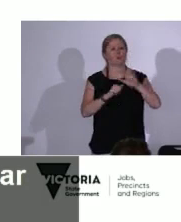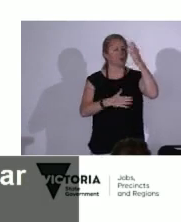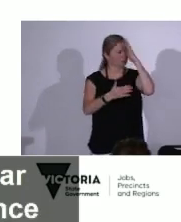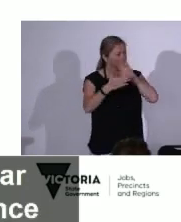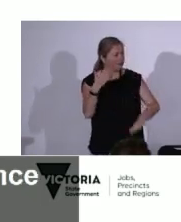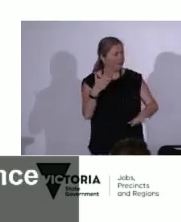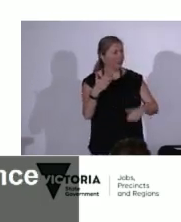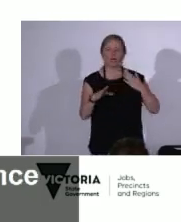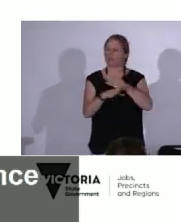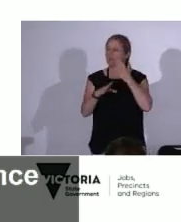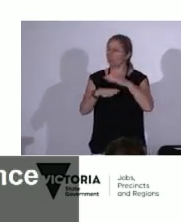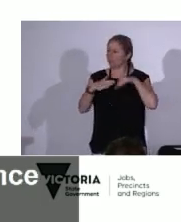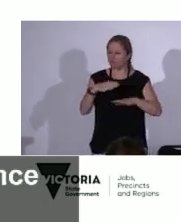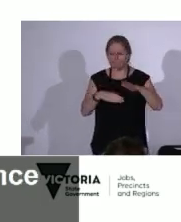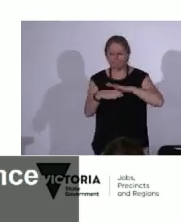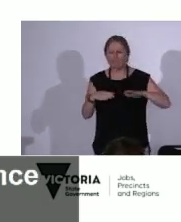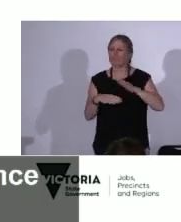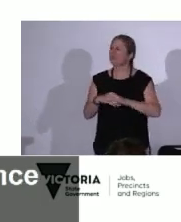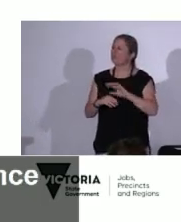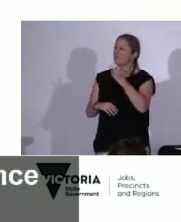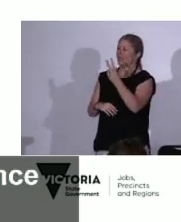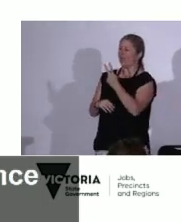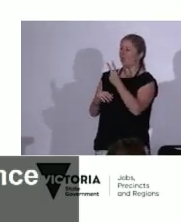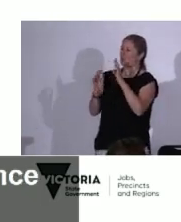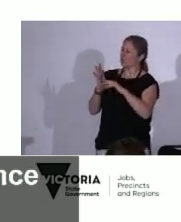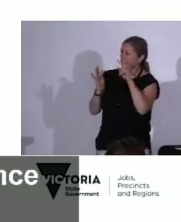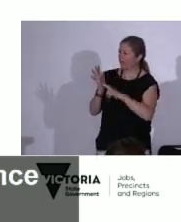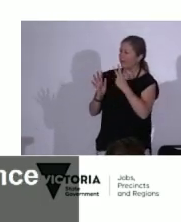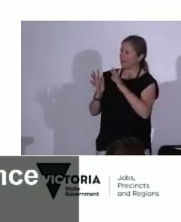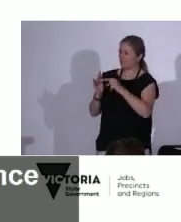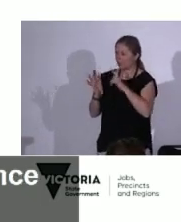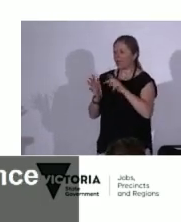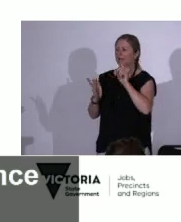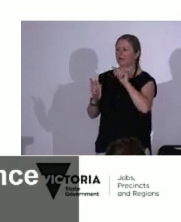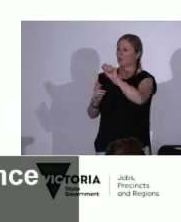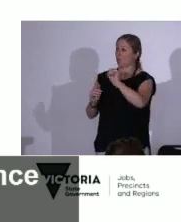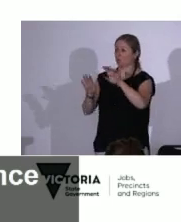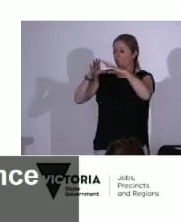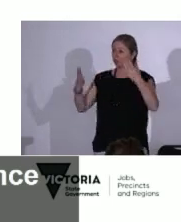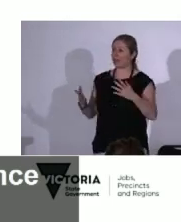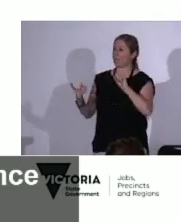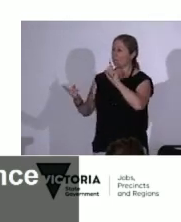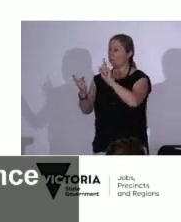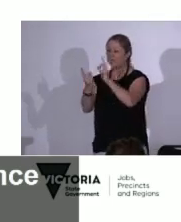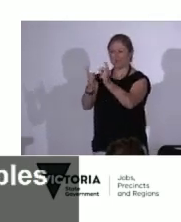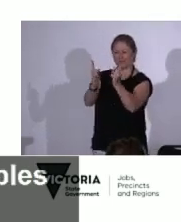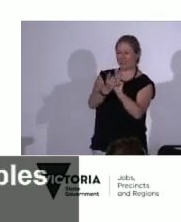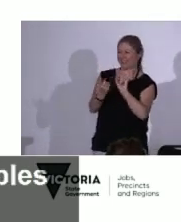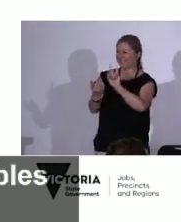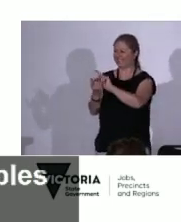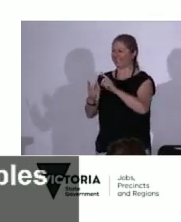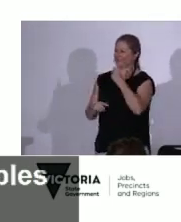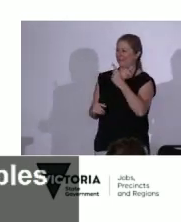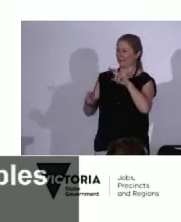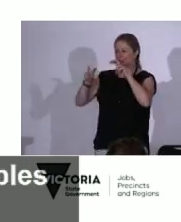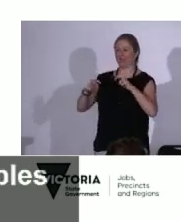So just over the next 2 minutes at your tables, meet your table mates that you're gonna be sitting with for the next hour